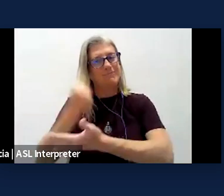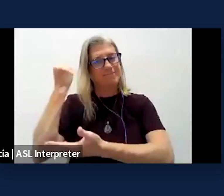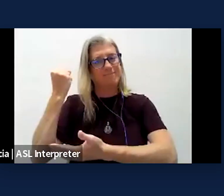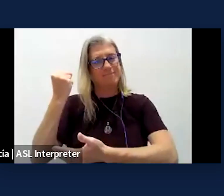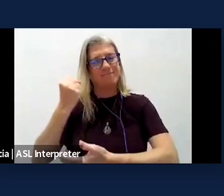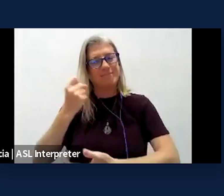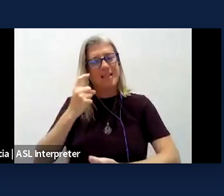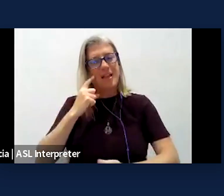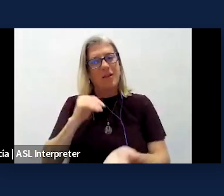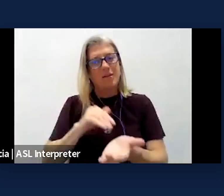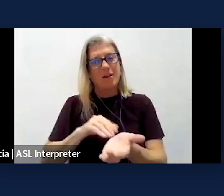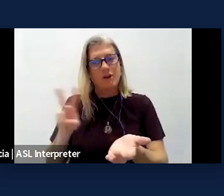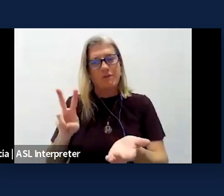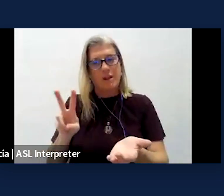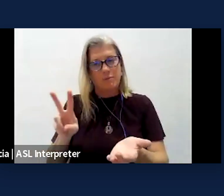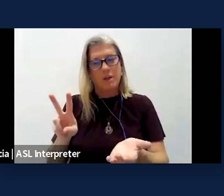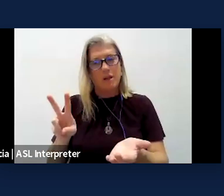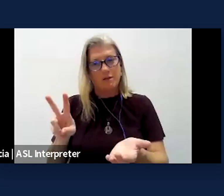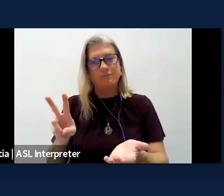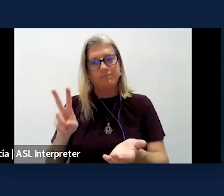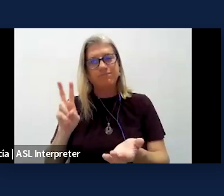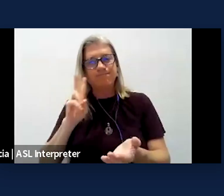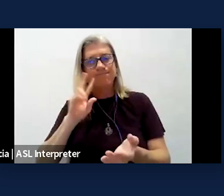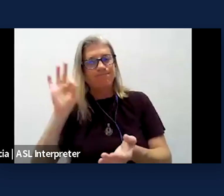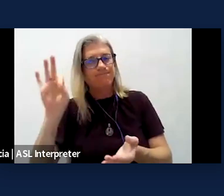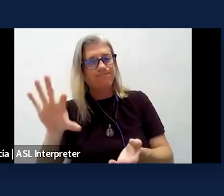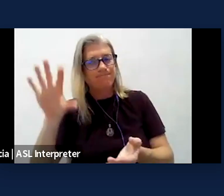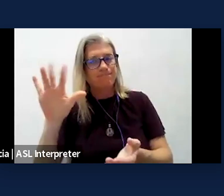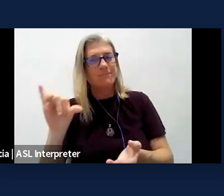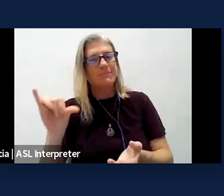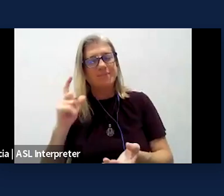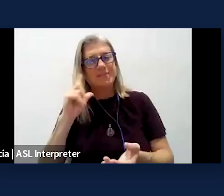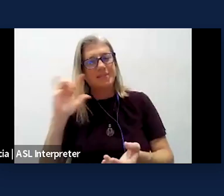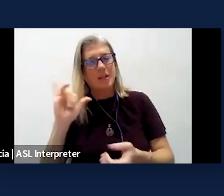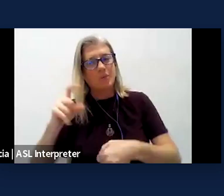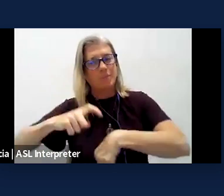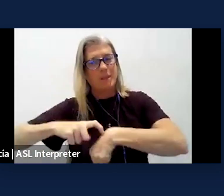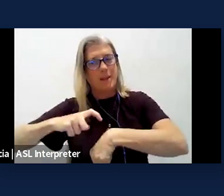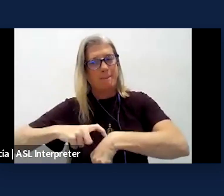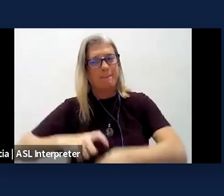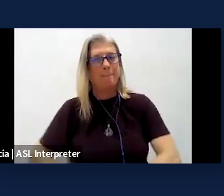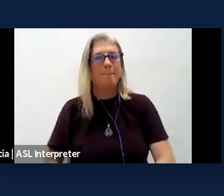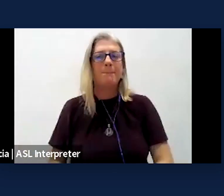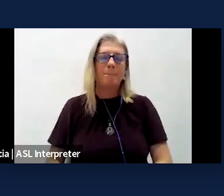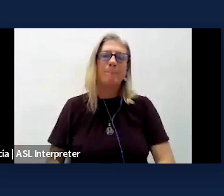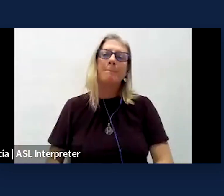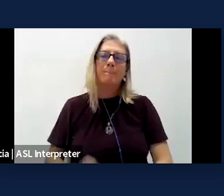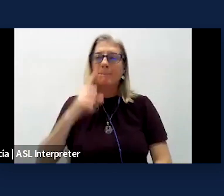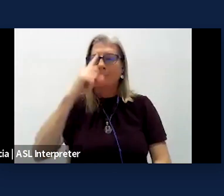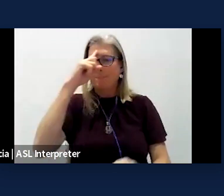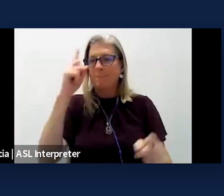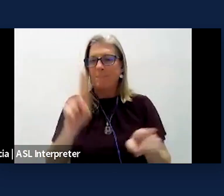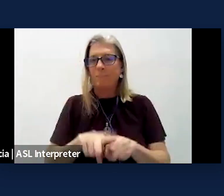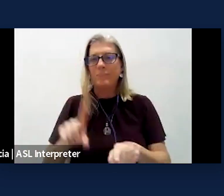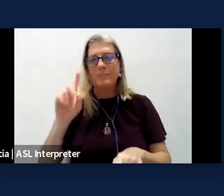I'll have Dr. Vandenberg weigh in as well, but it is time. Yeah, I- I agree. I mean, it